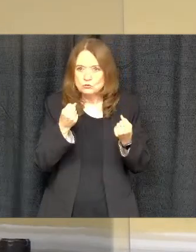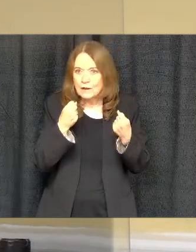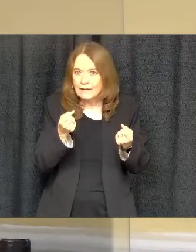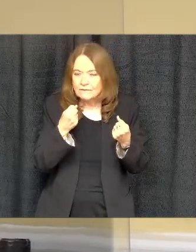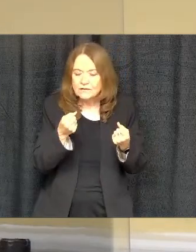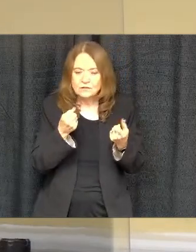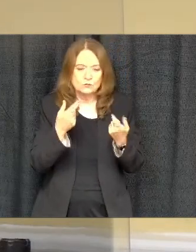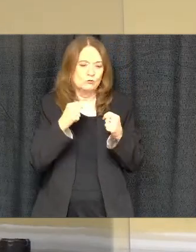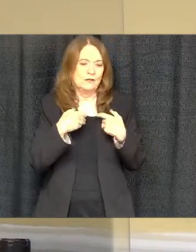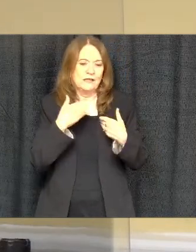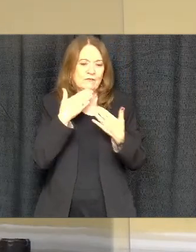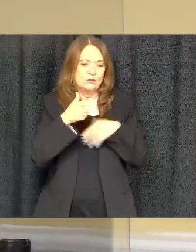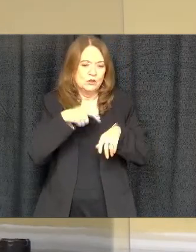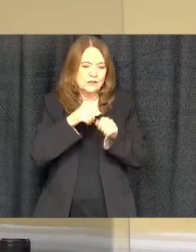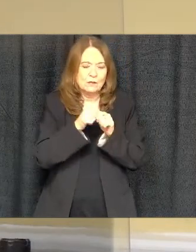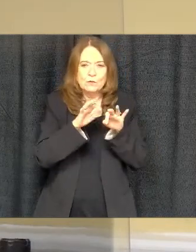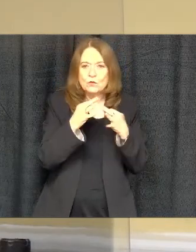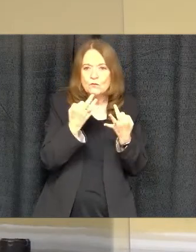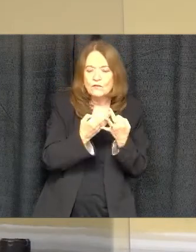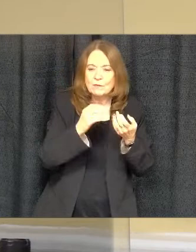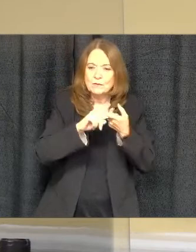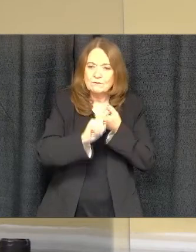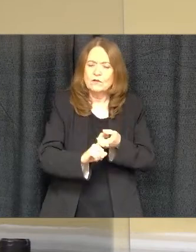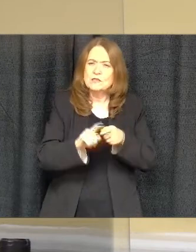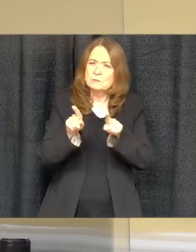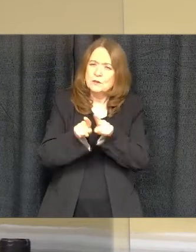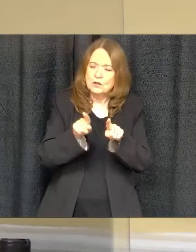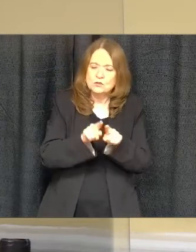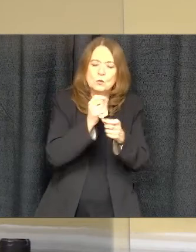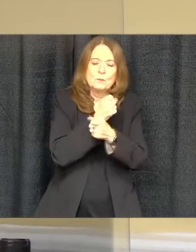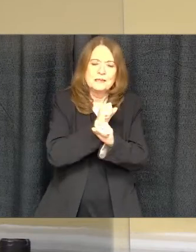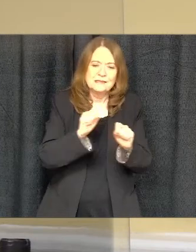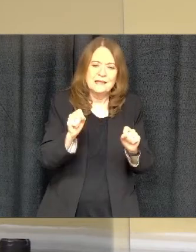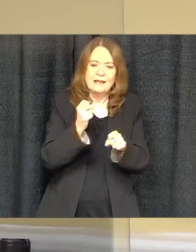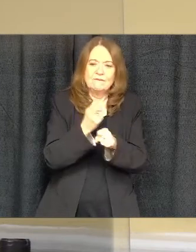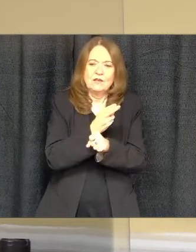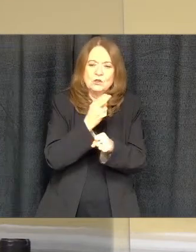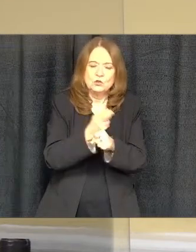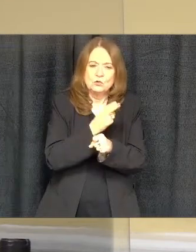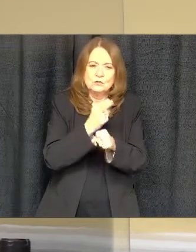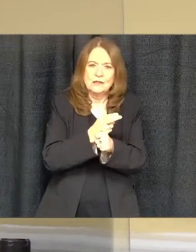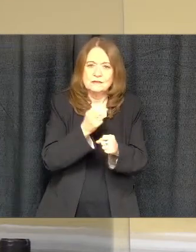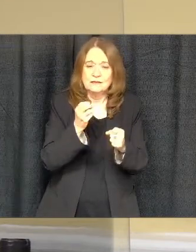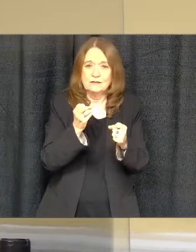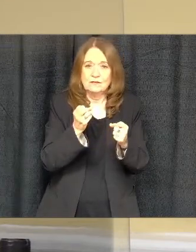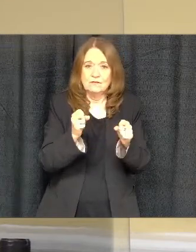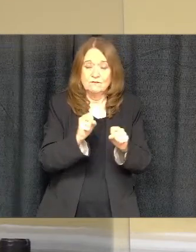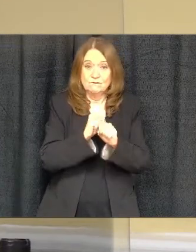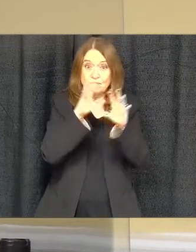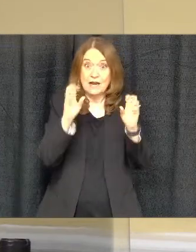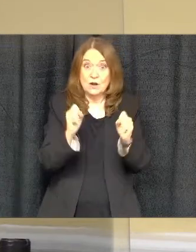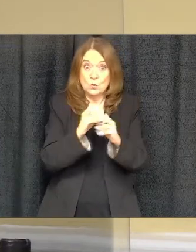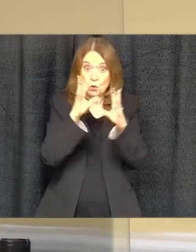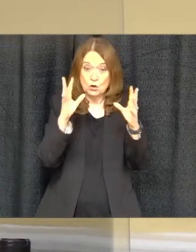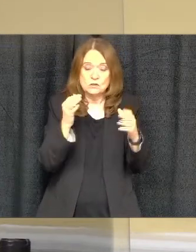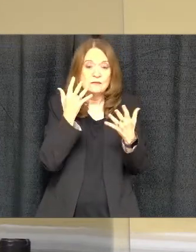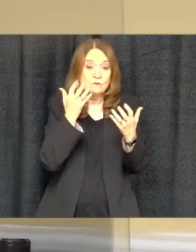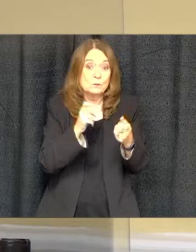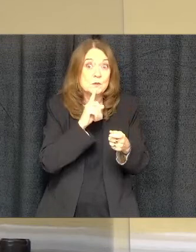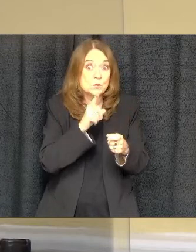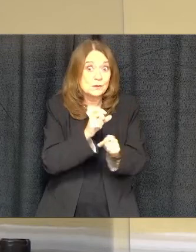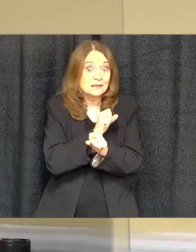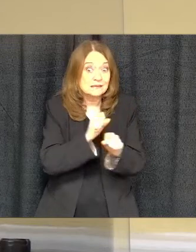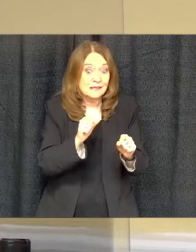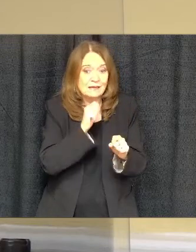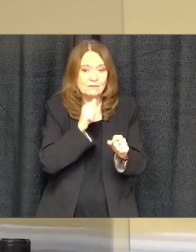trying to have a good time with your family and friends, but also be safe in utilizing of fireworks. And if you want to be really safe and not risk